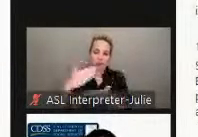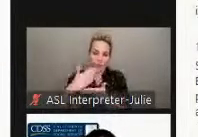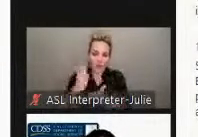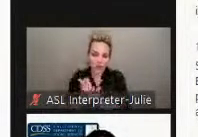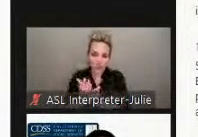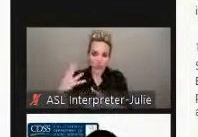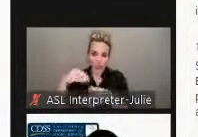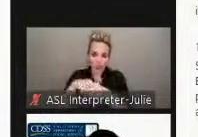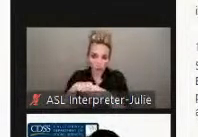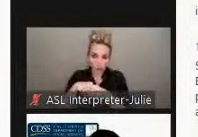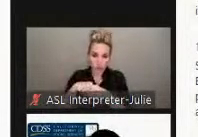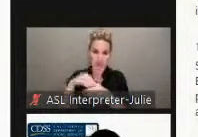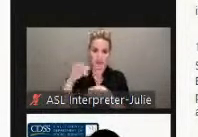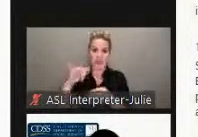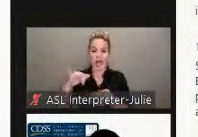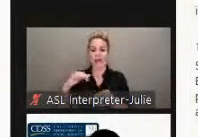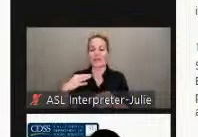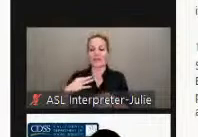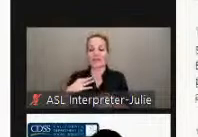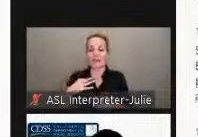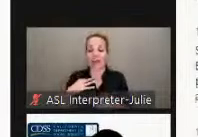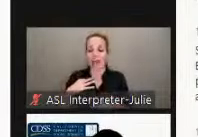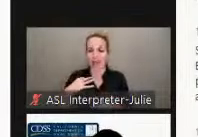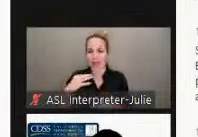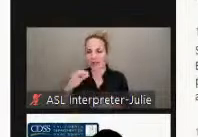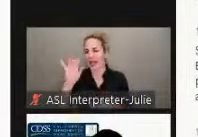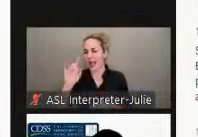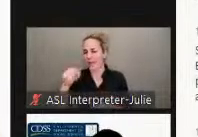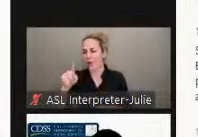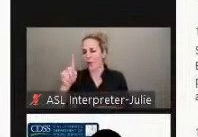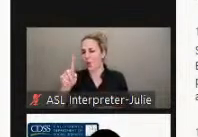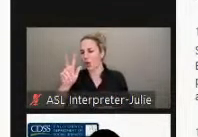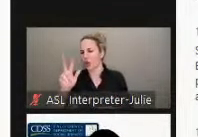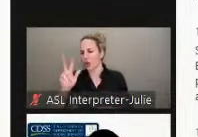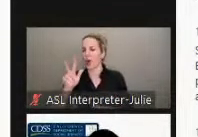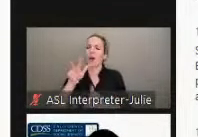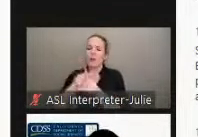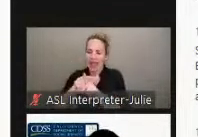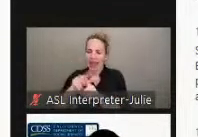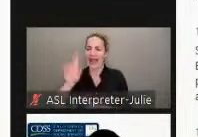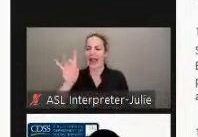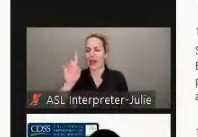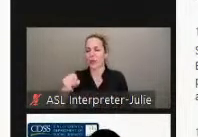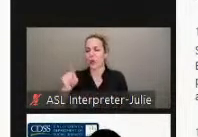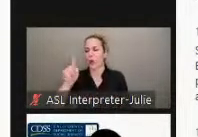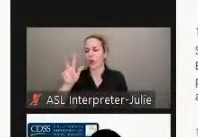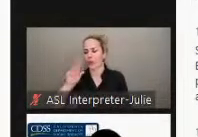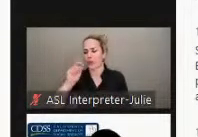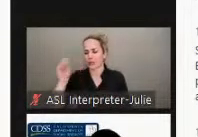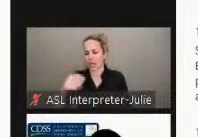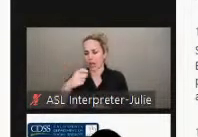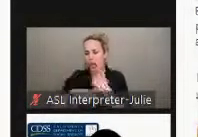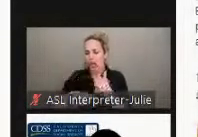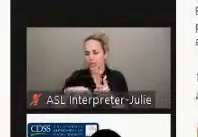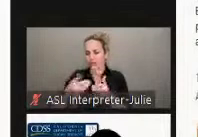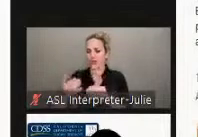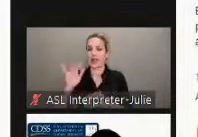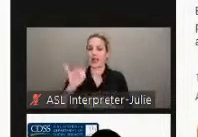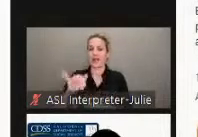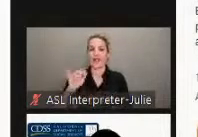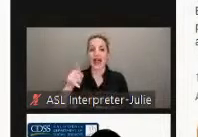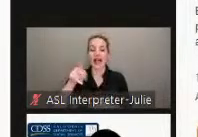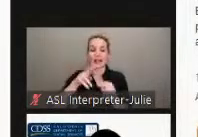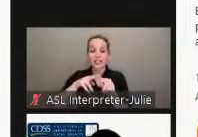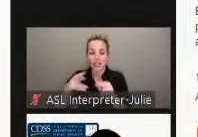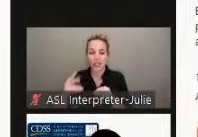includes the application of the 8.13% cost of living adjustment. The net decrease, you can see